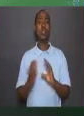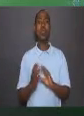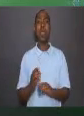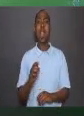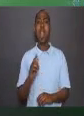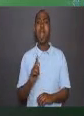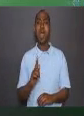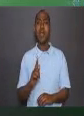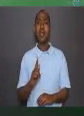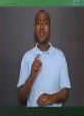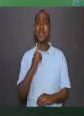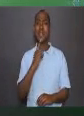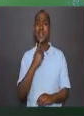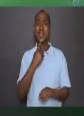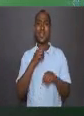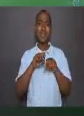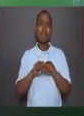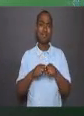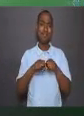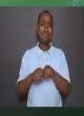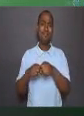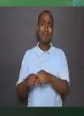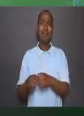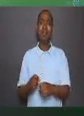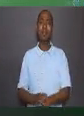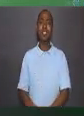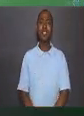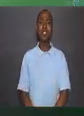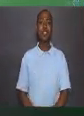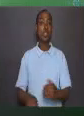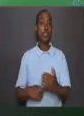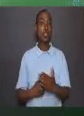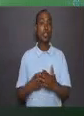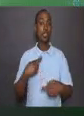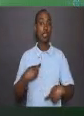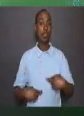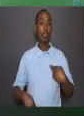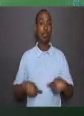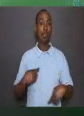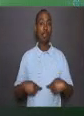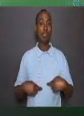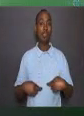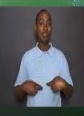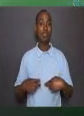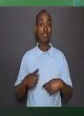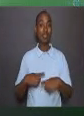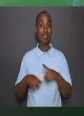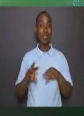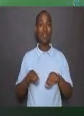acid must be broken down. This reaction requires